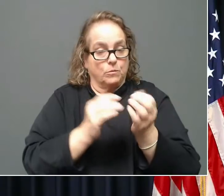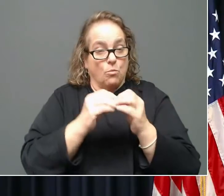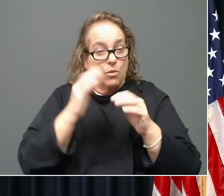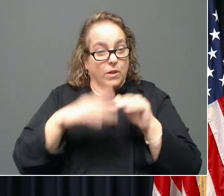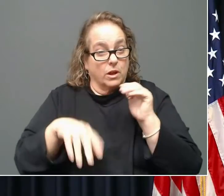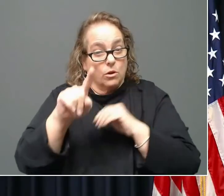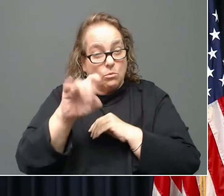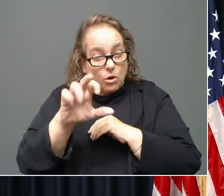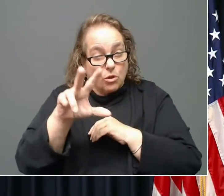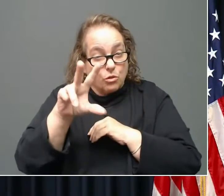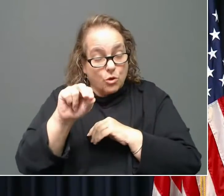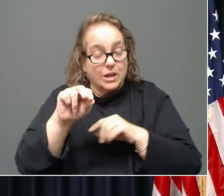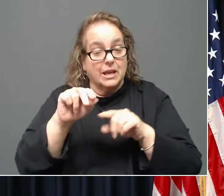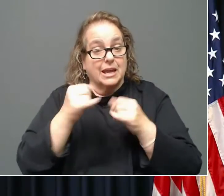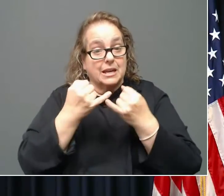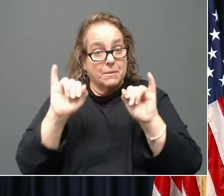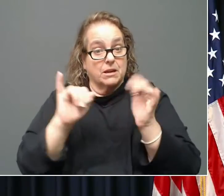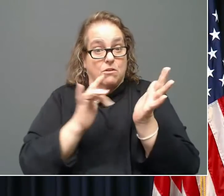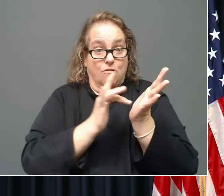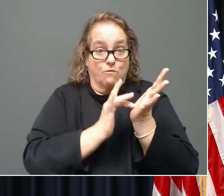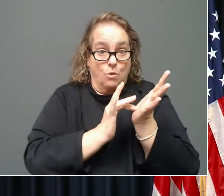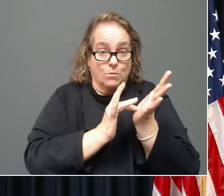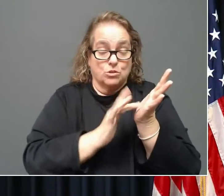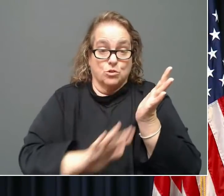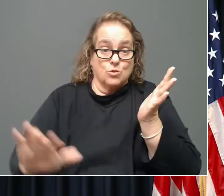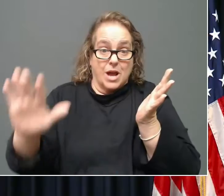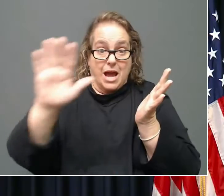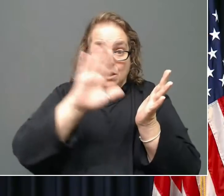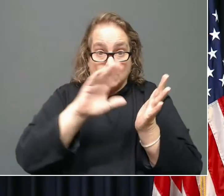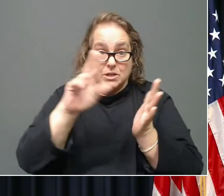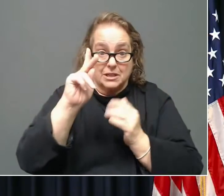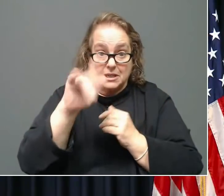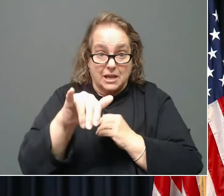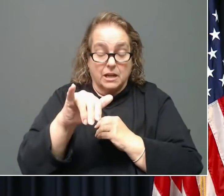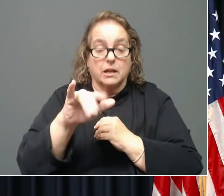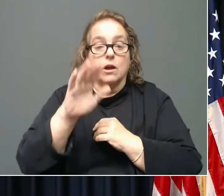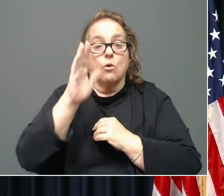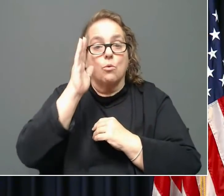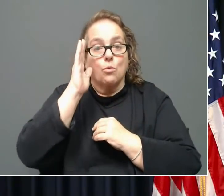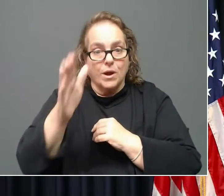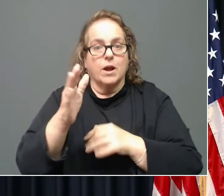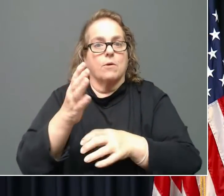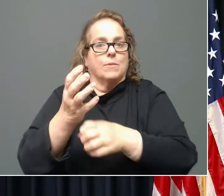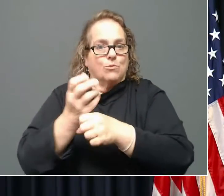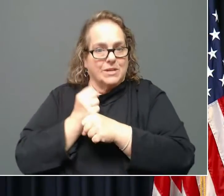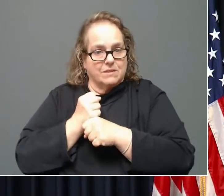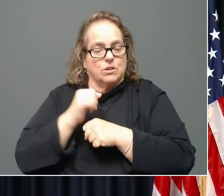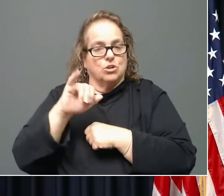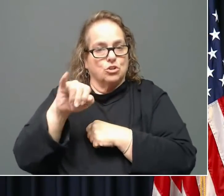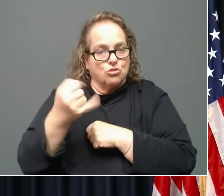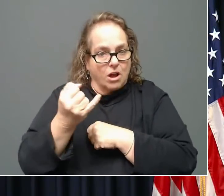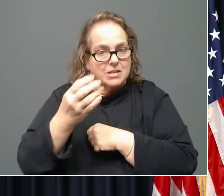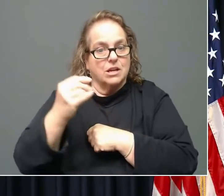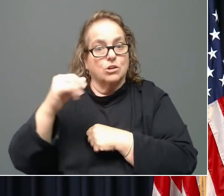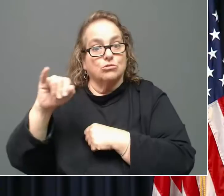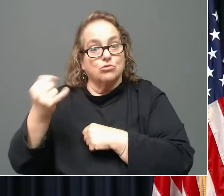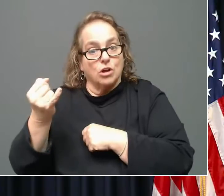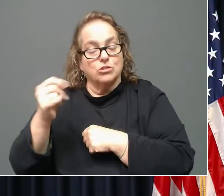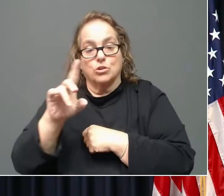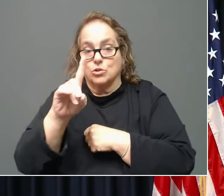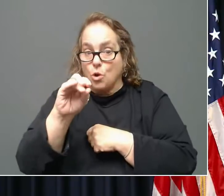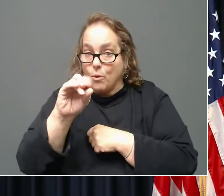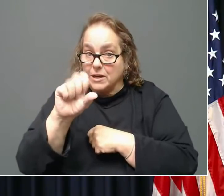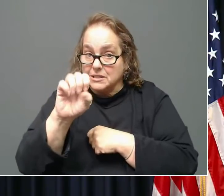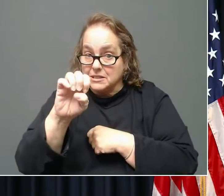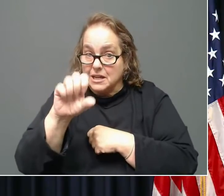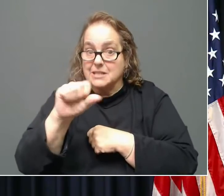130 independent pharmacies throughout the Commonwealth are going to be receiving Johnson & Johnson doses because